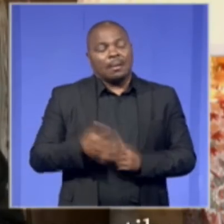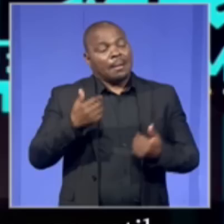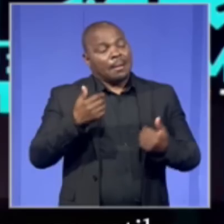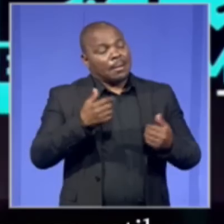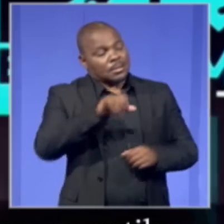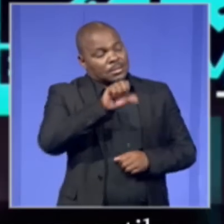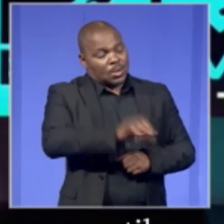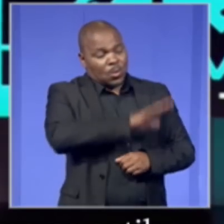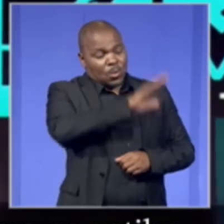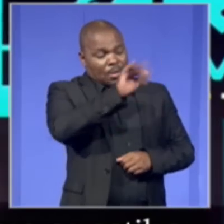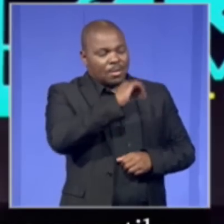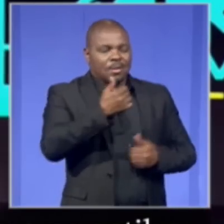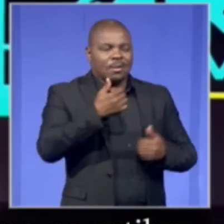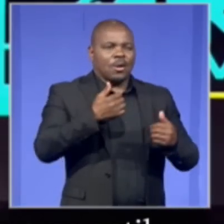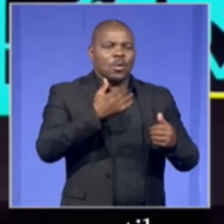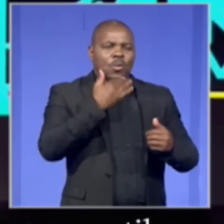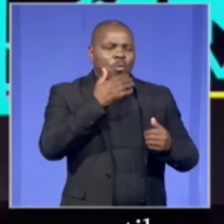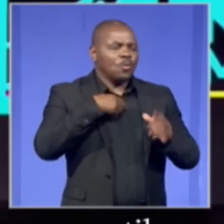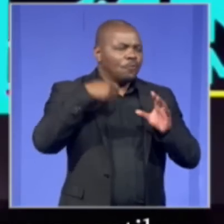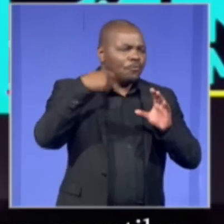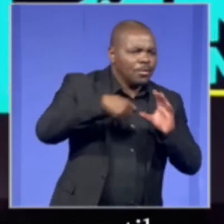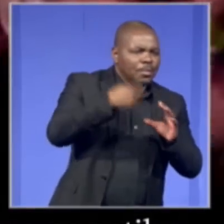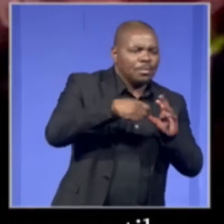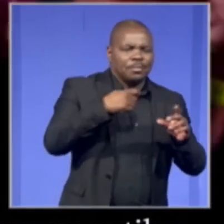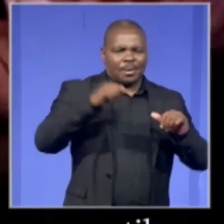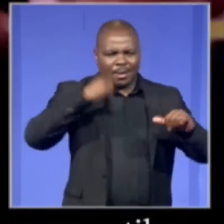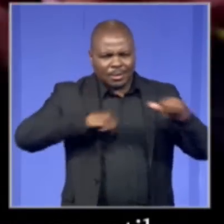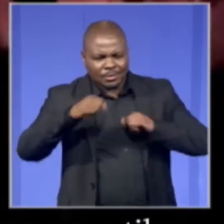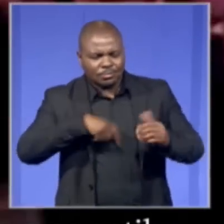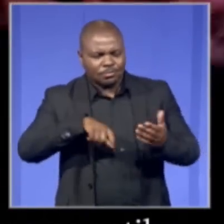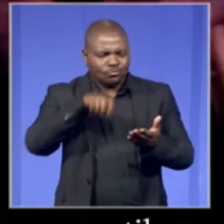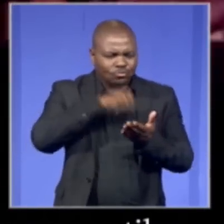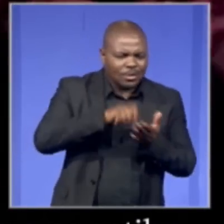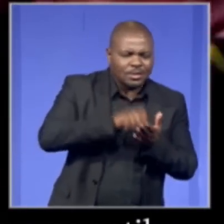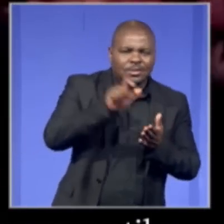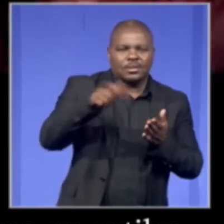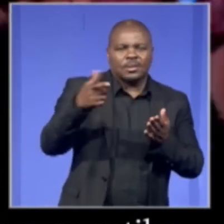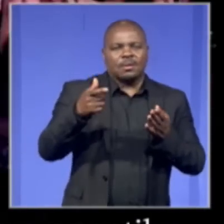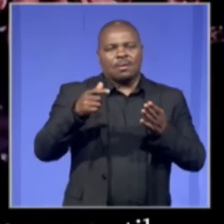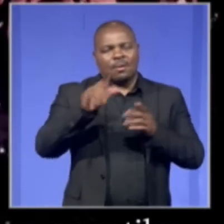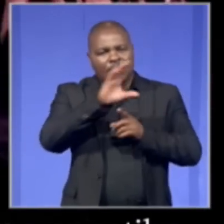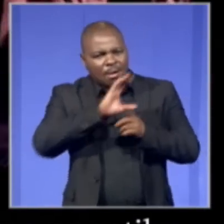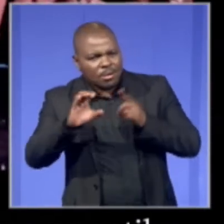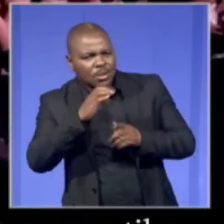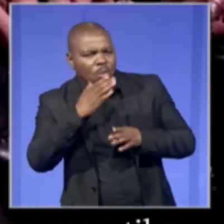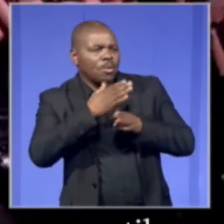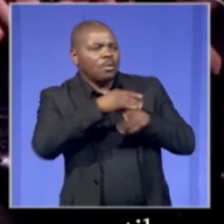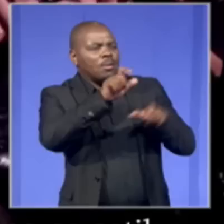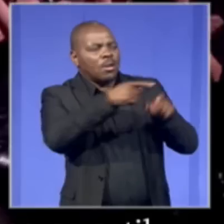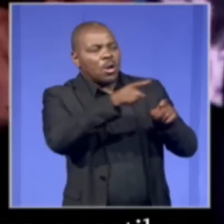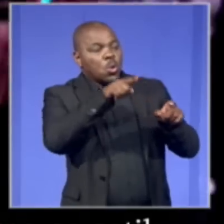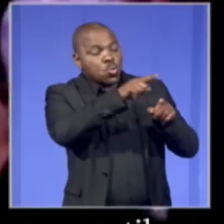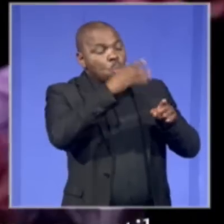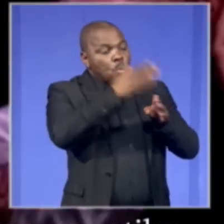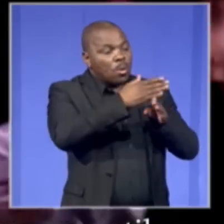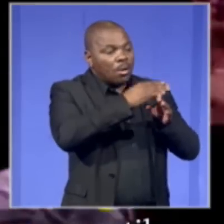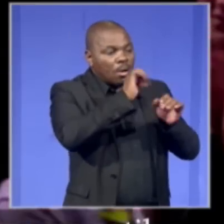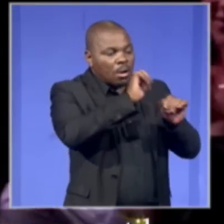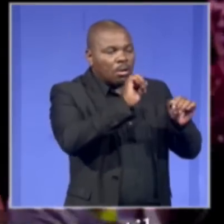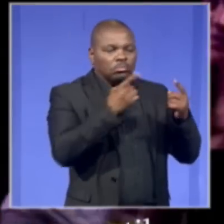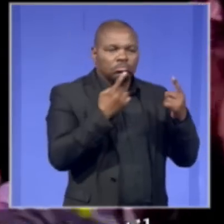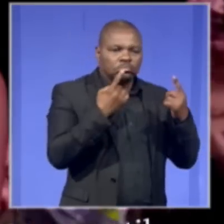artists, filmmakers, writers, and cultural workers who have excelled in their respective